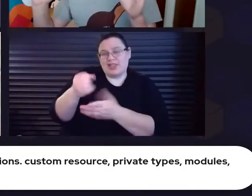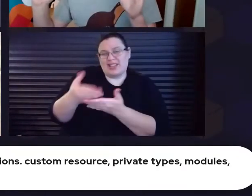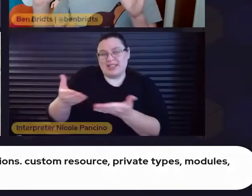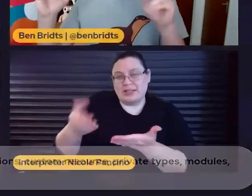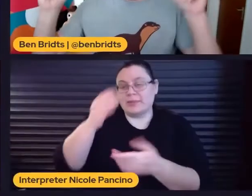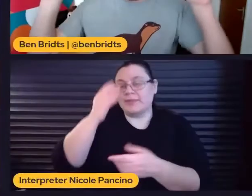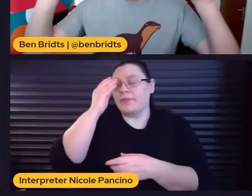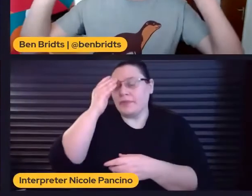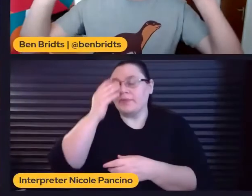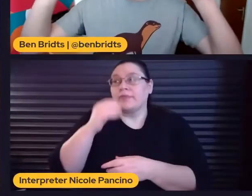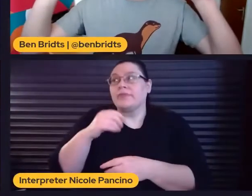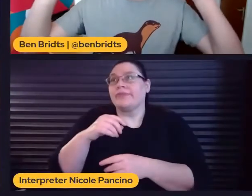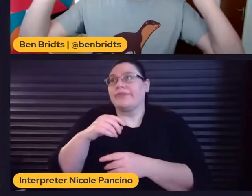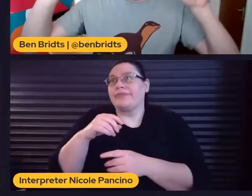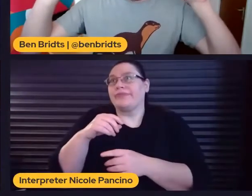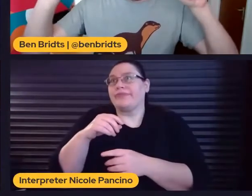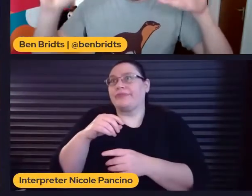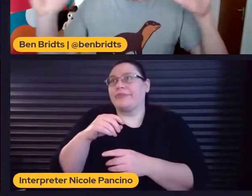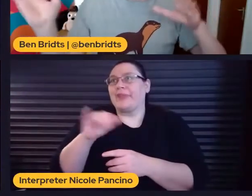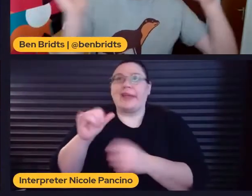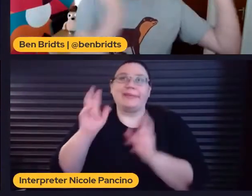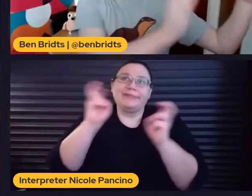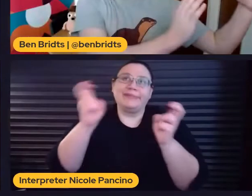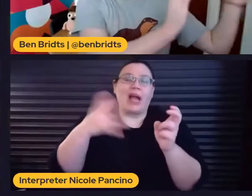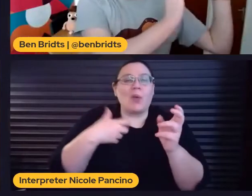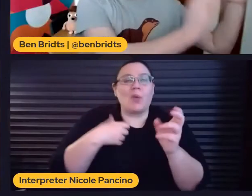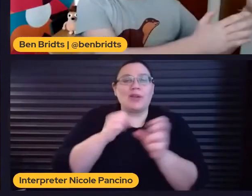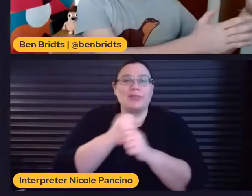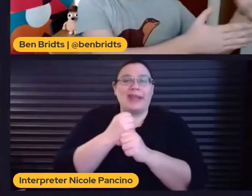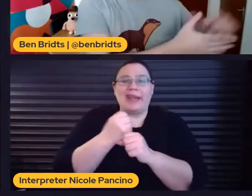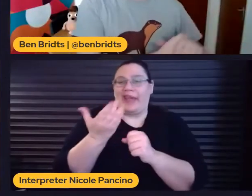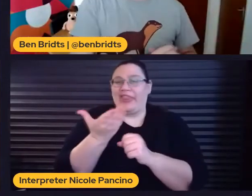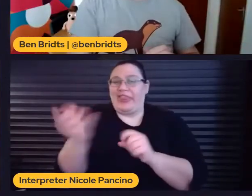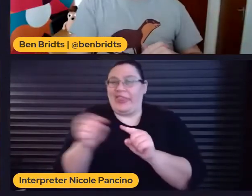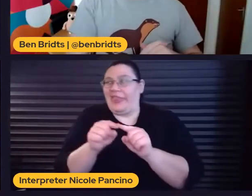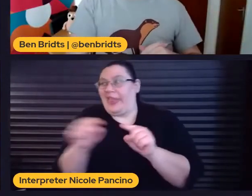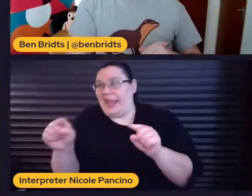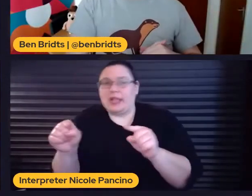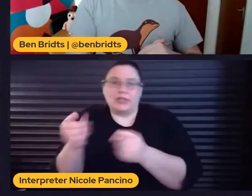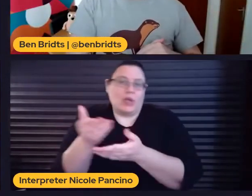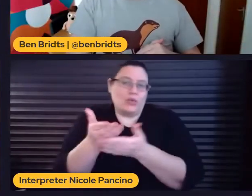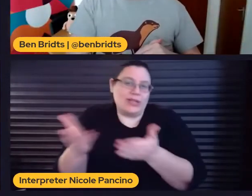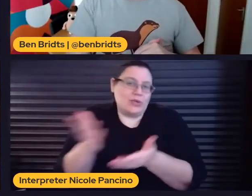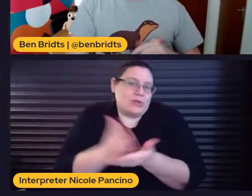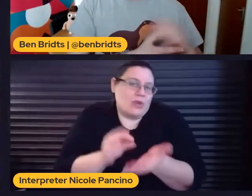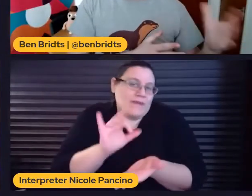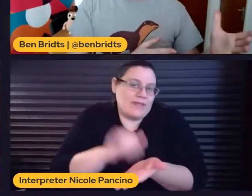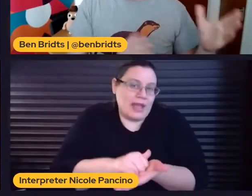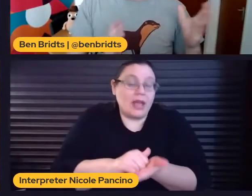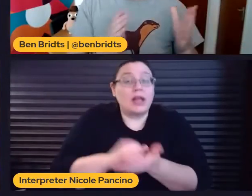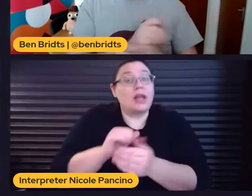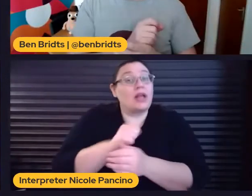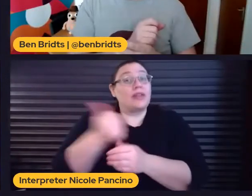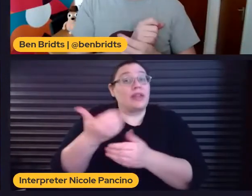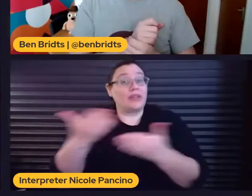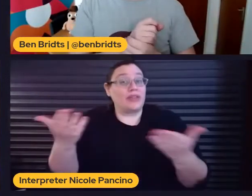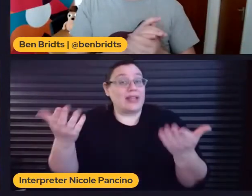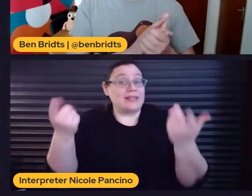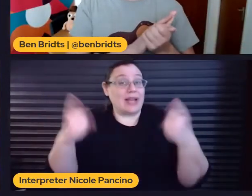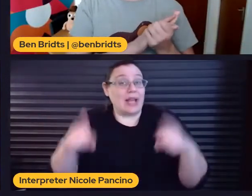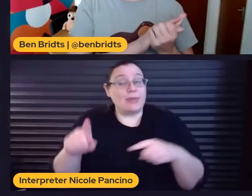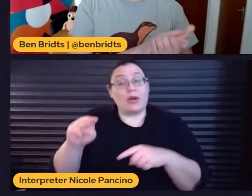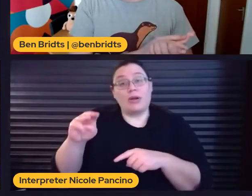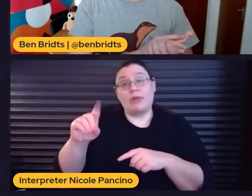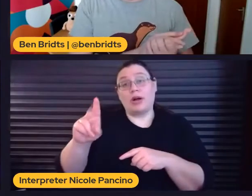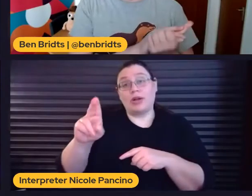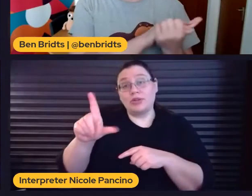And those are like, I want to create a thing. So a resource is part of that. The other things that exist are modules, and